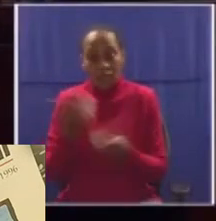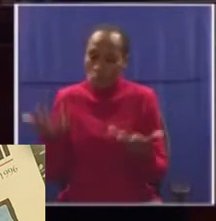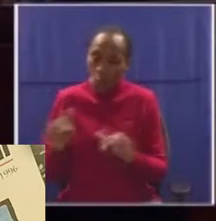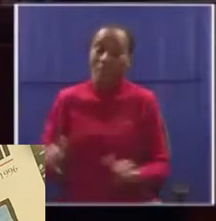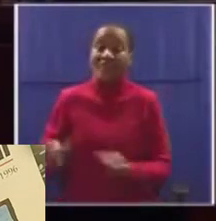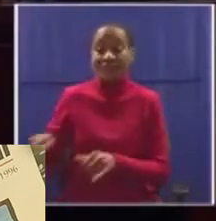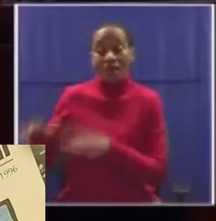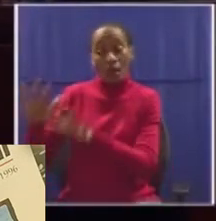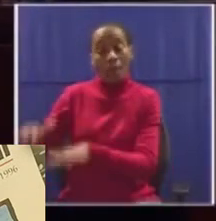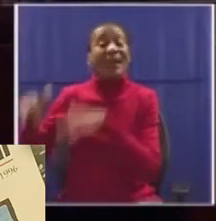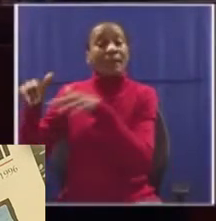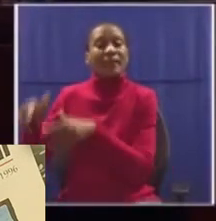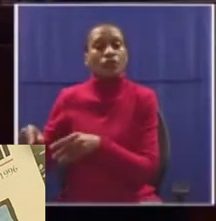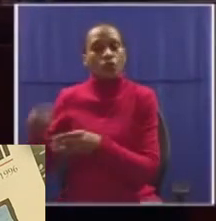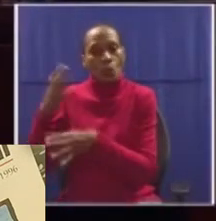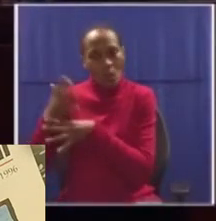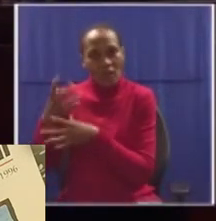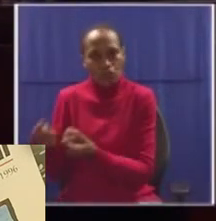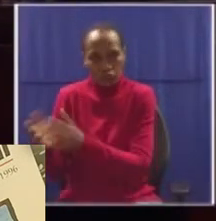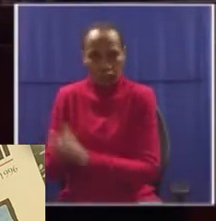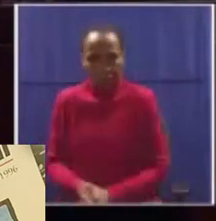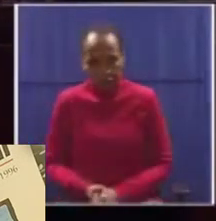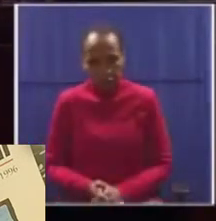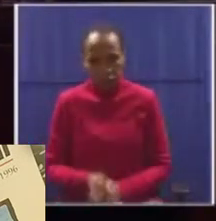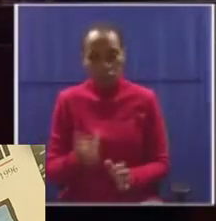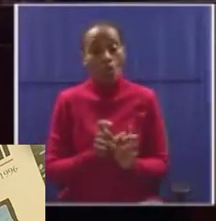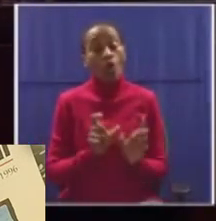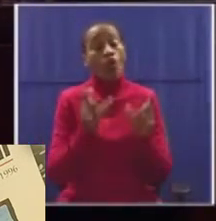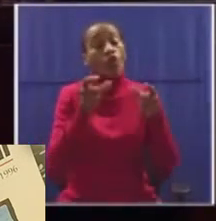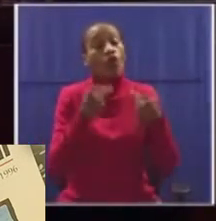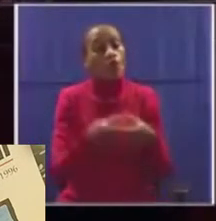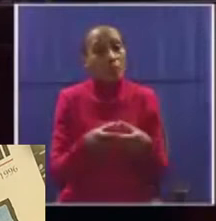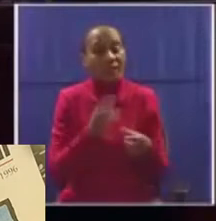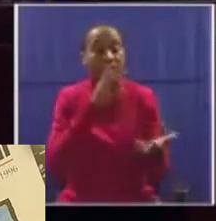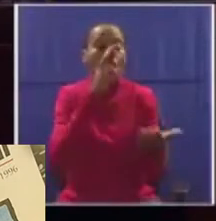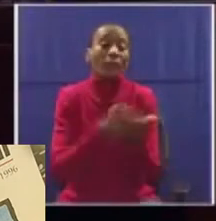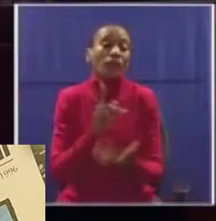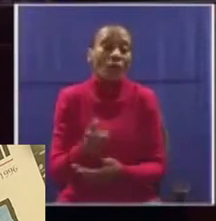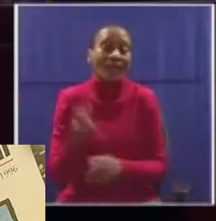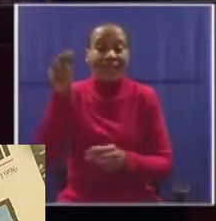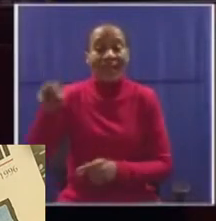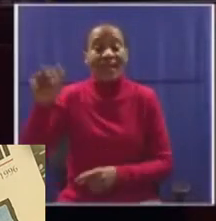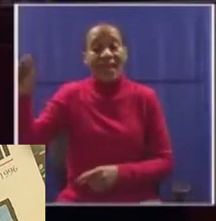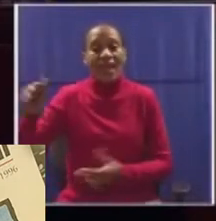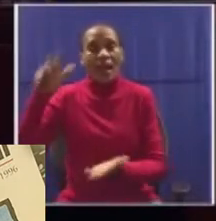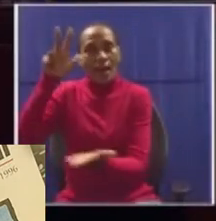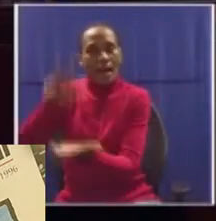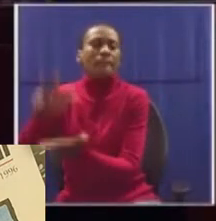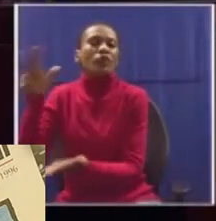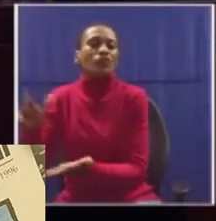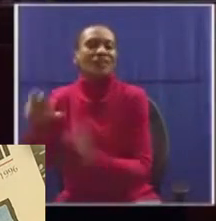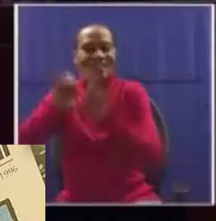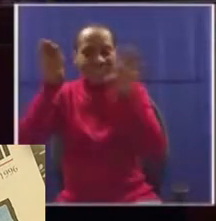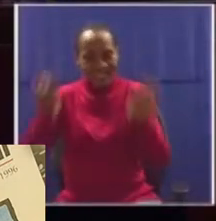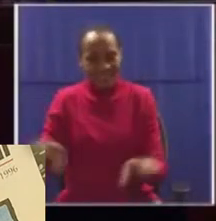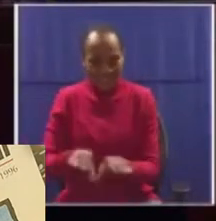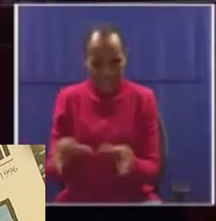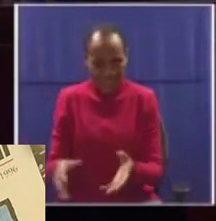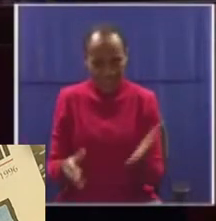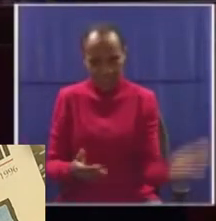Constitutional defense the committee recommends that the National Assembly approved the certification of exemption